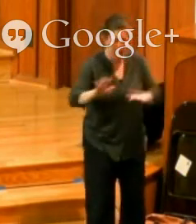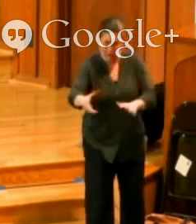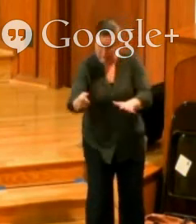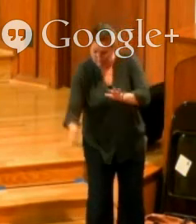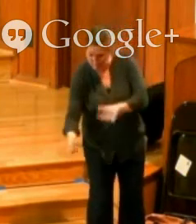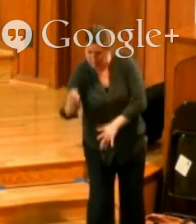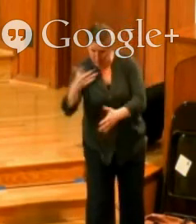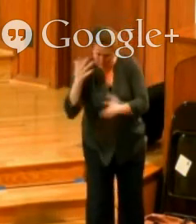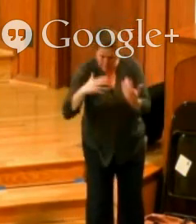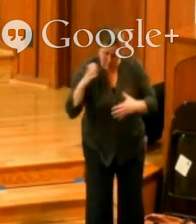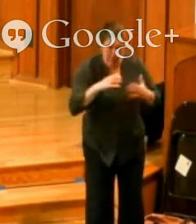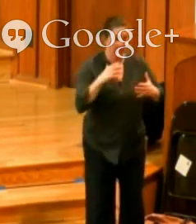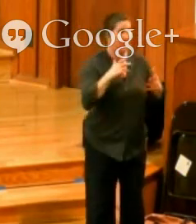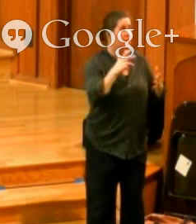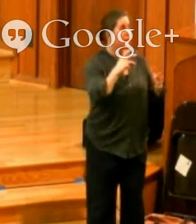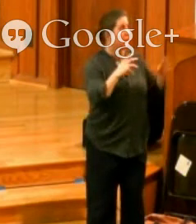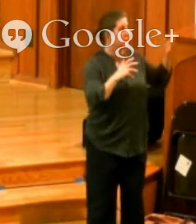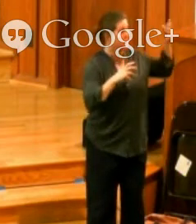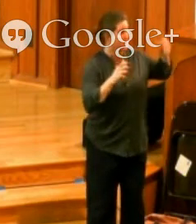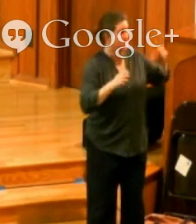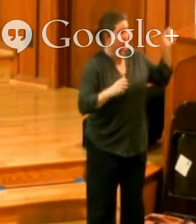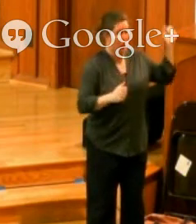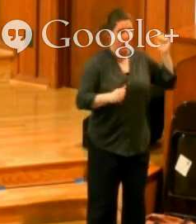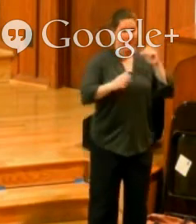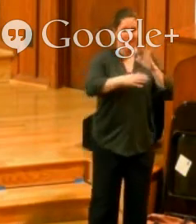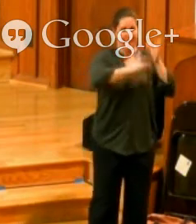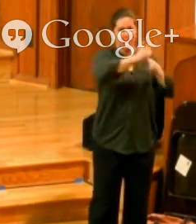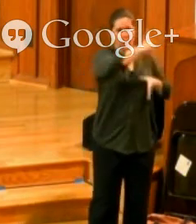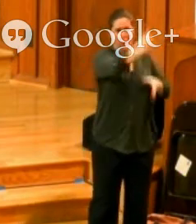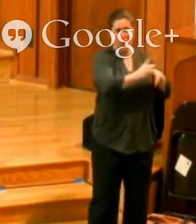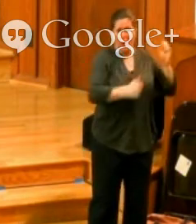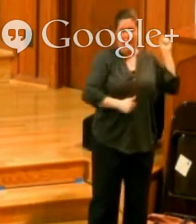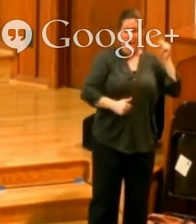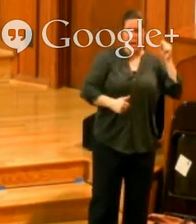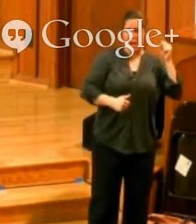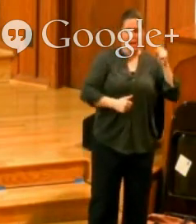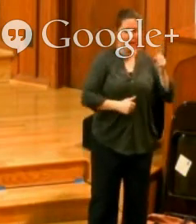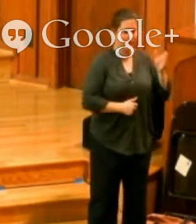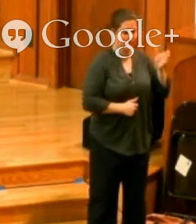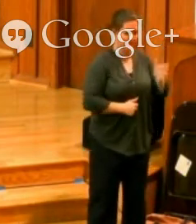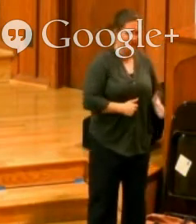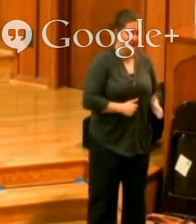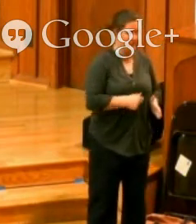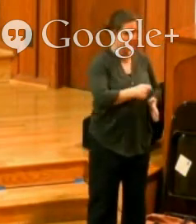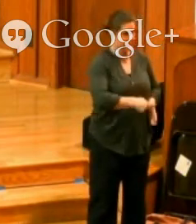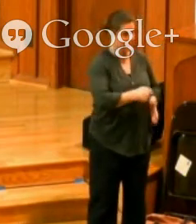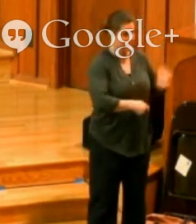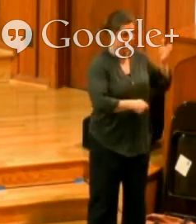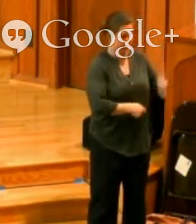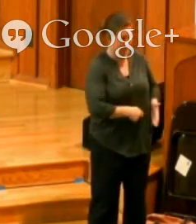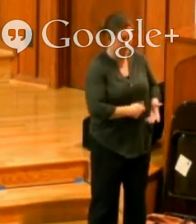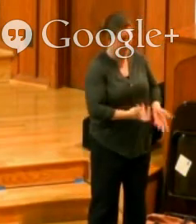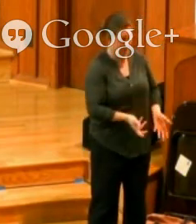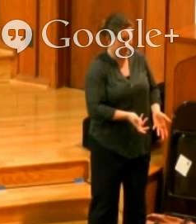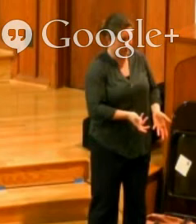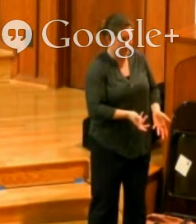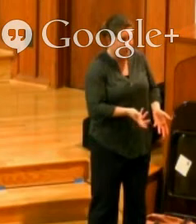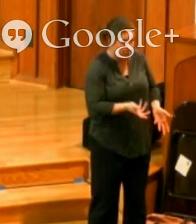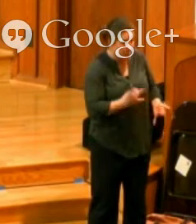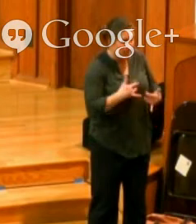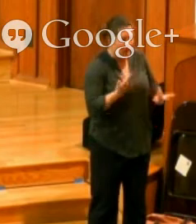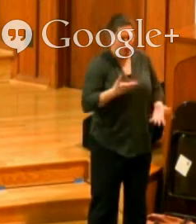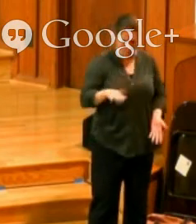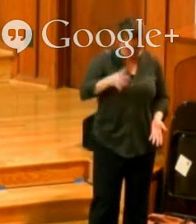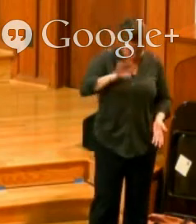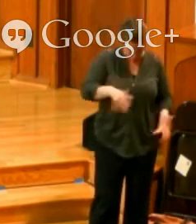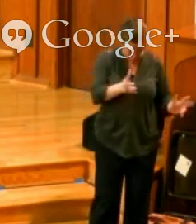hey, why did you pull me over? Do you know why I pulled you over tonight? Have you heard that question before? Do you know why I pulled you over tonight? No, officer, why don't you tell me why